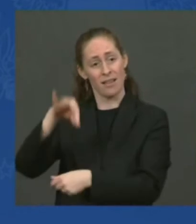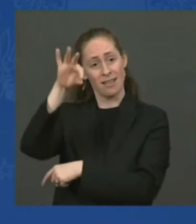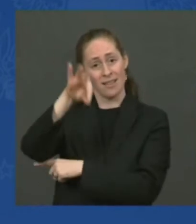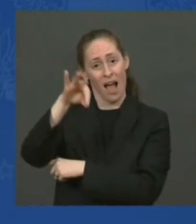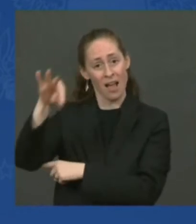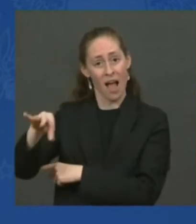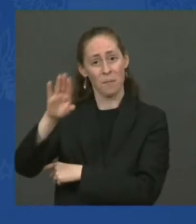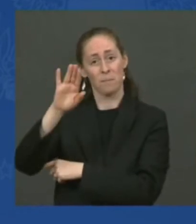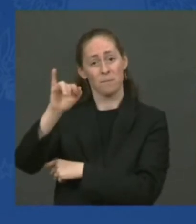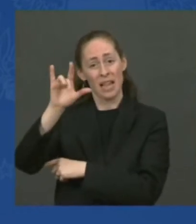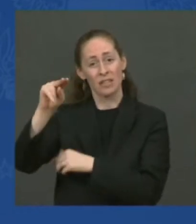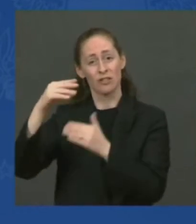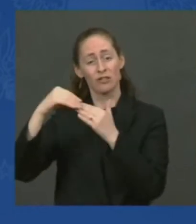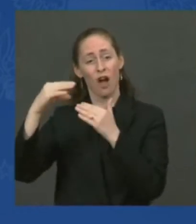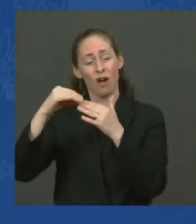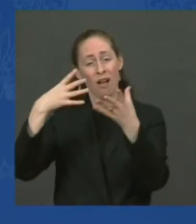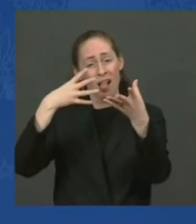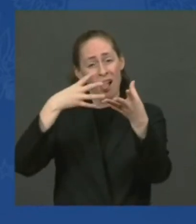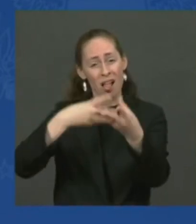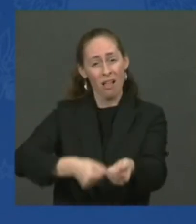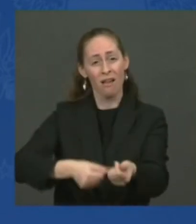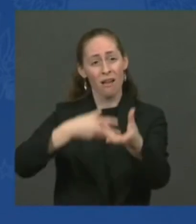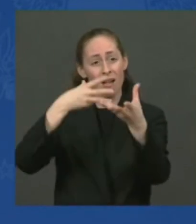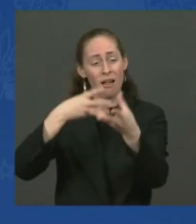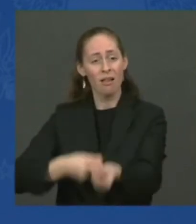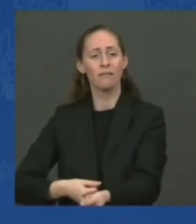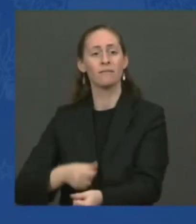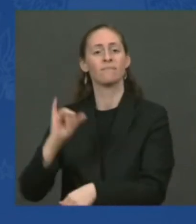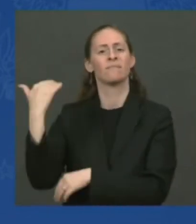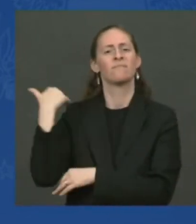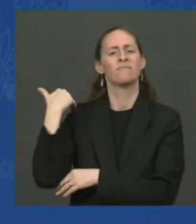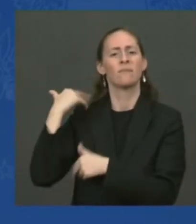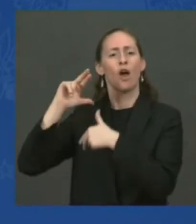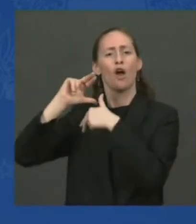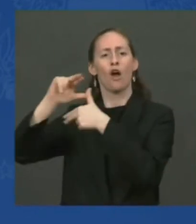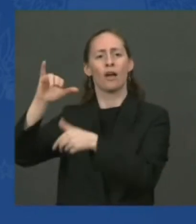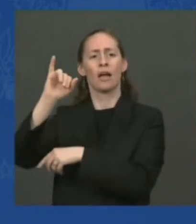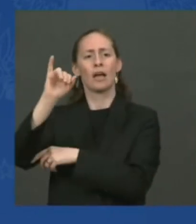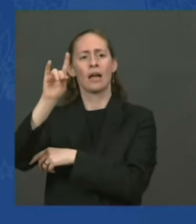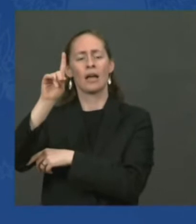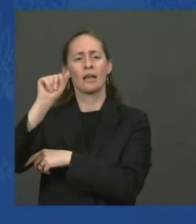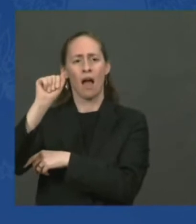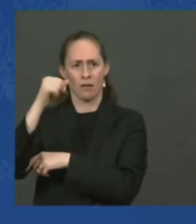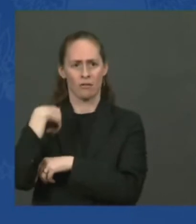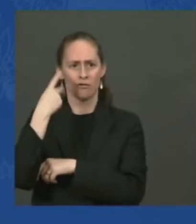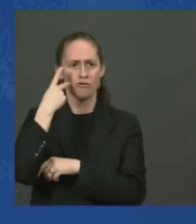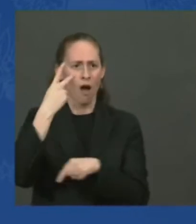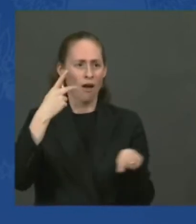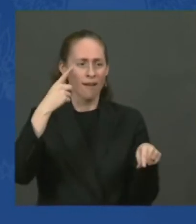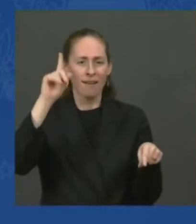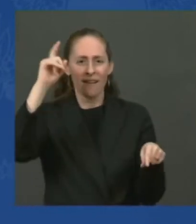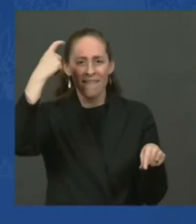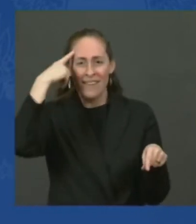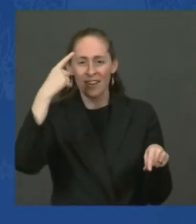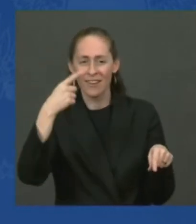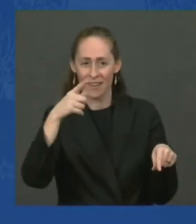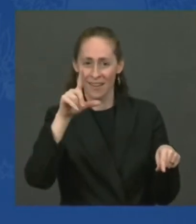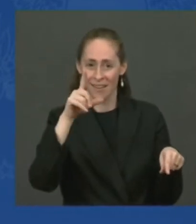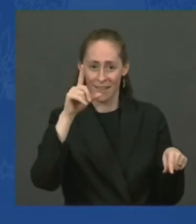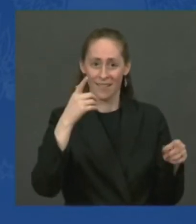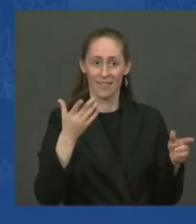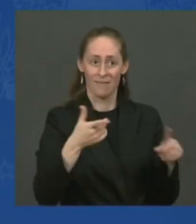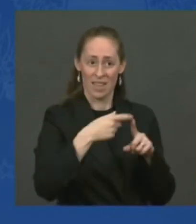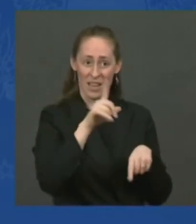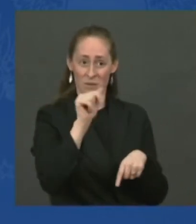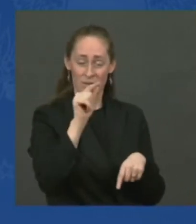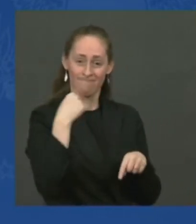Hurricane Ida, I see the distinguished governor from Louisiana is over there. I saw him stand up. I went down to see him. We went through and saw